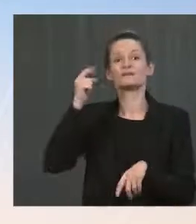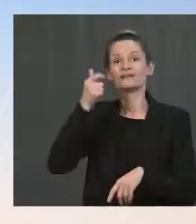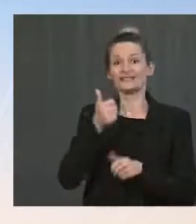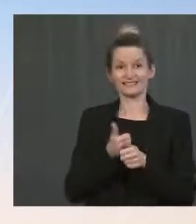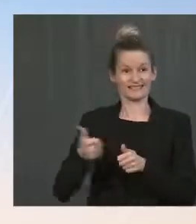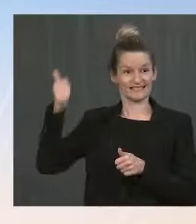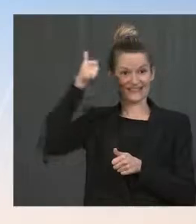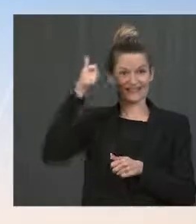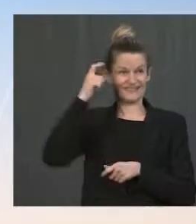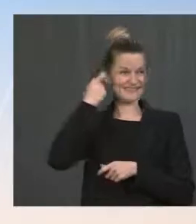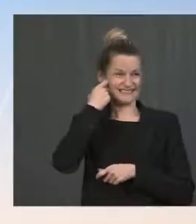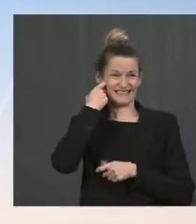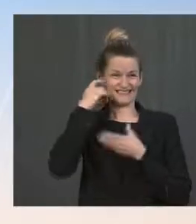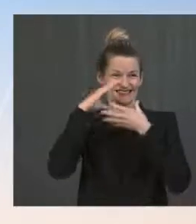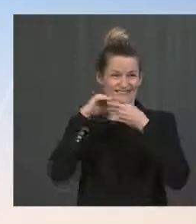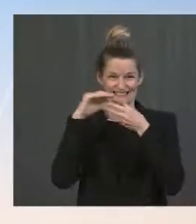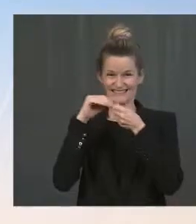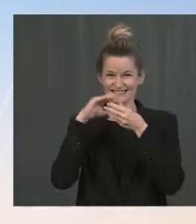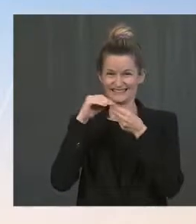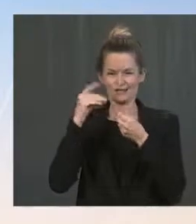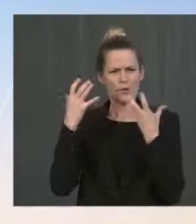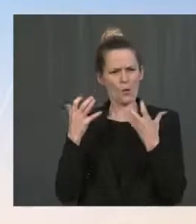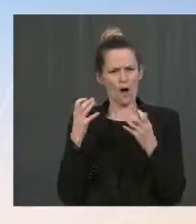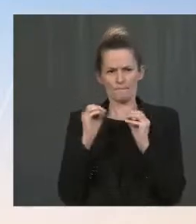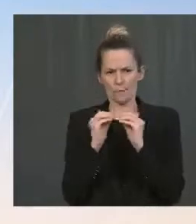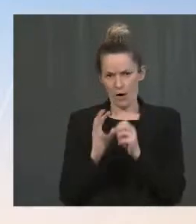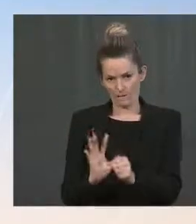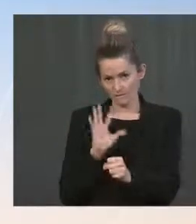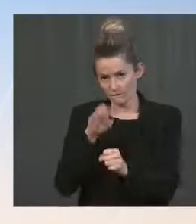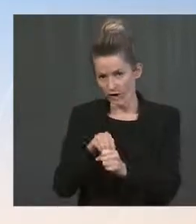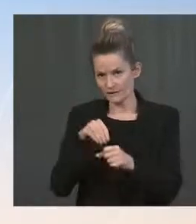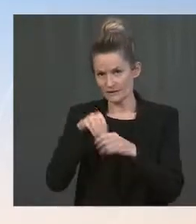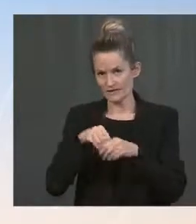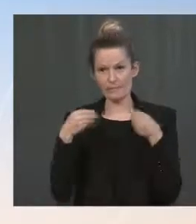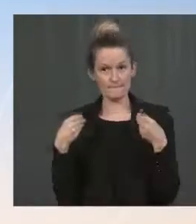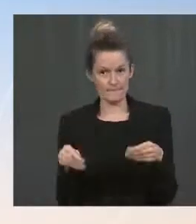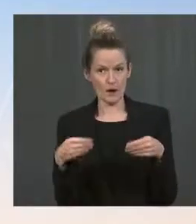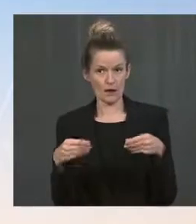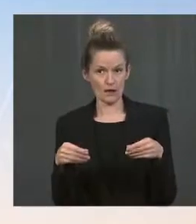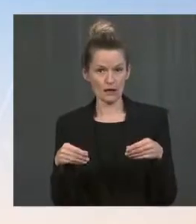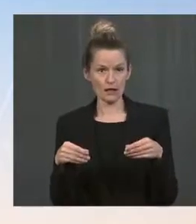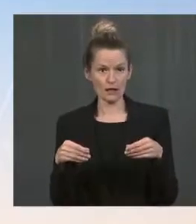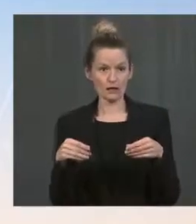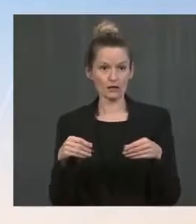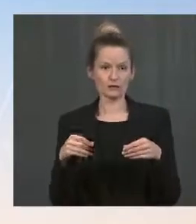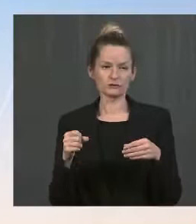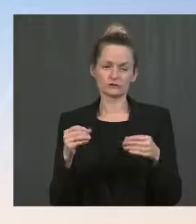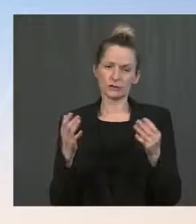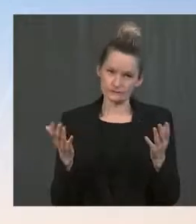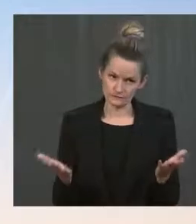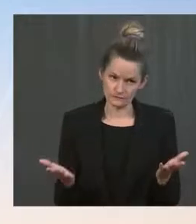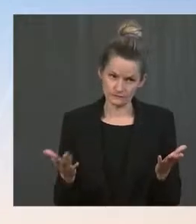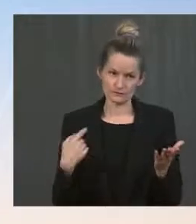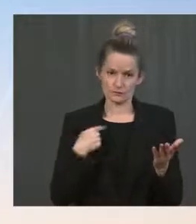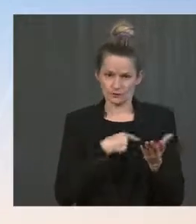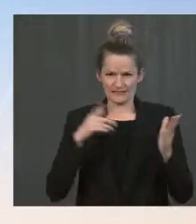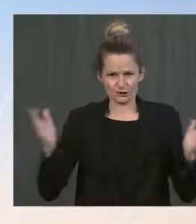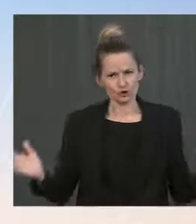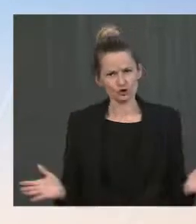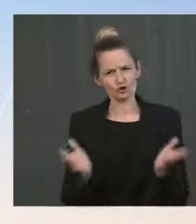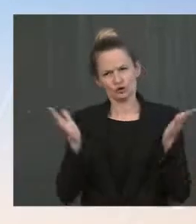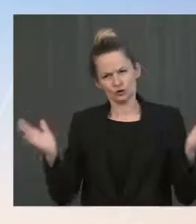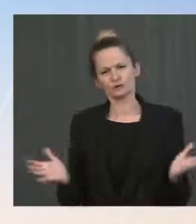into this market, that's the kind of step that we can take to help encourage more competition and help reduce the likelihood that concentration leads to